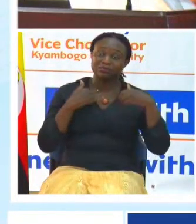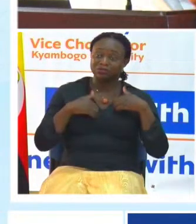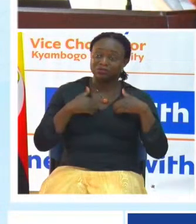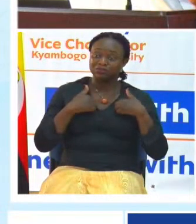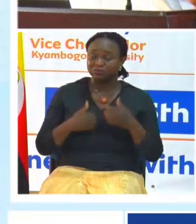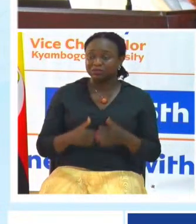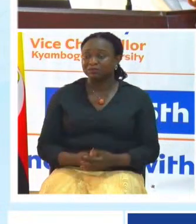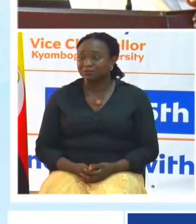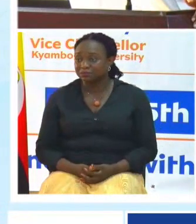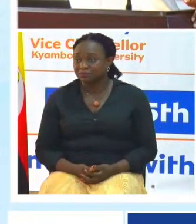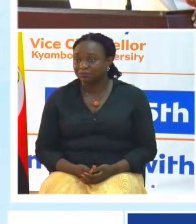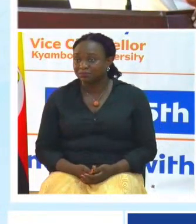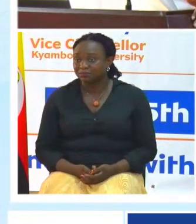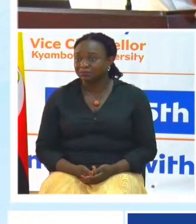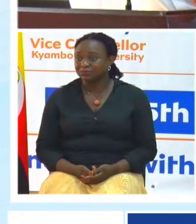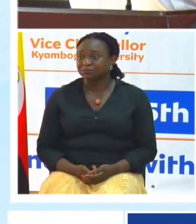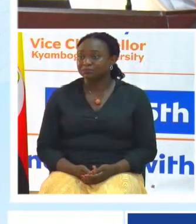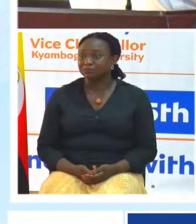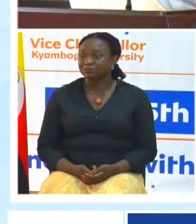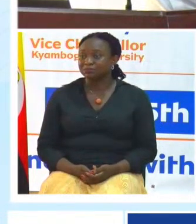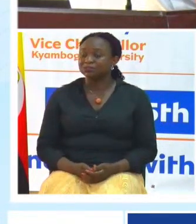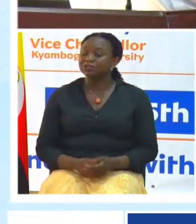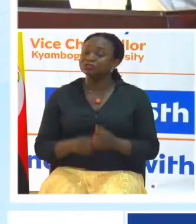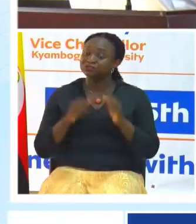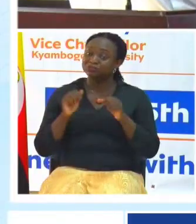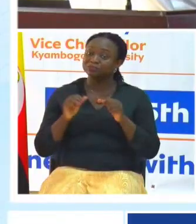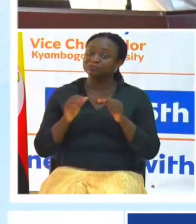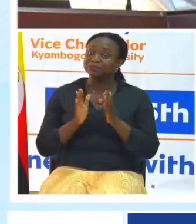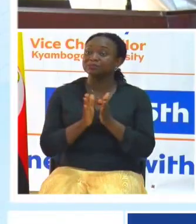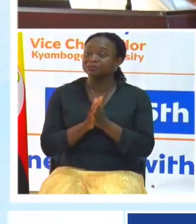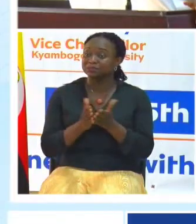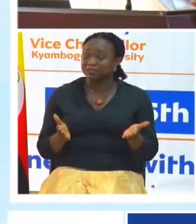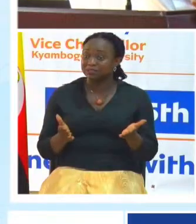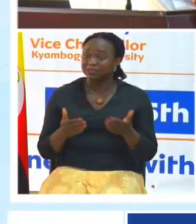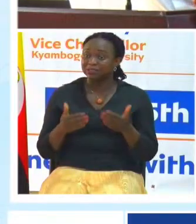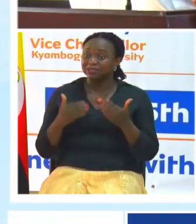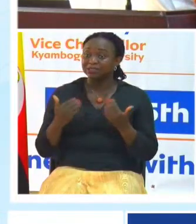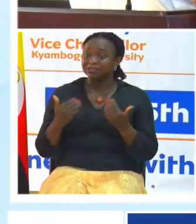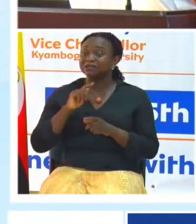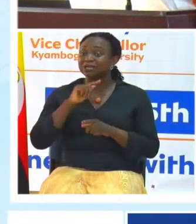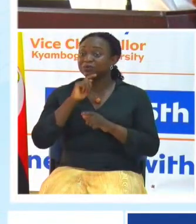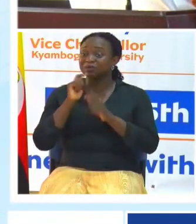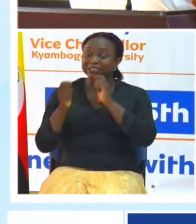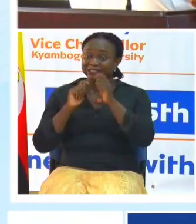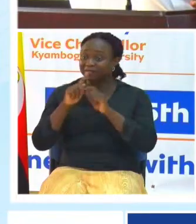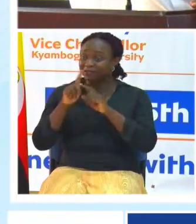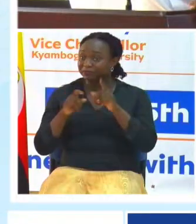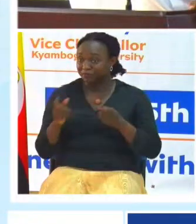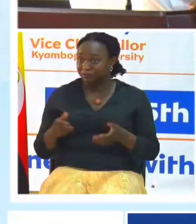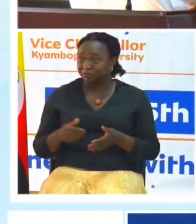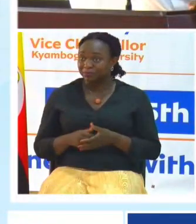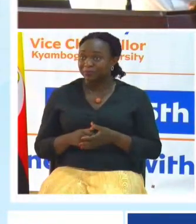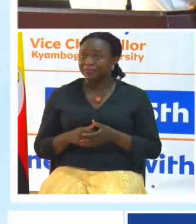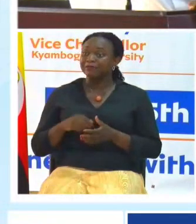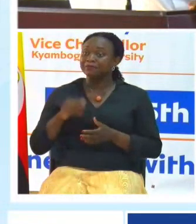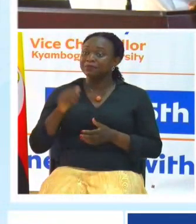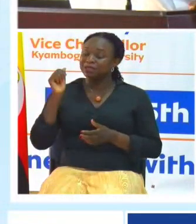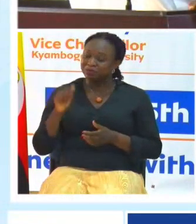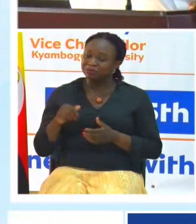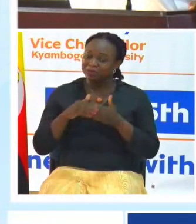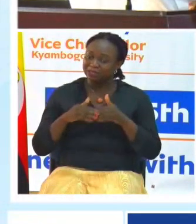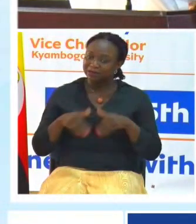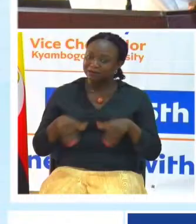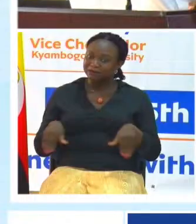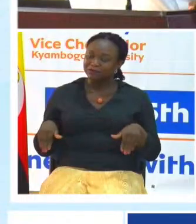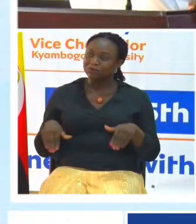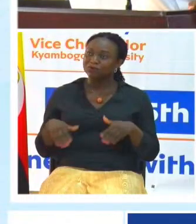Exactly. So you have to really tell them that. So if we were in an interview, I wouldn't even know. You should really avoid someone